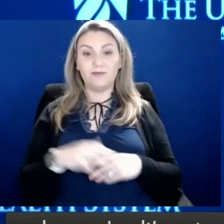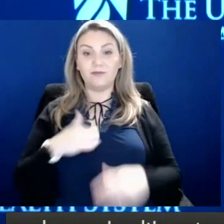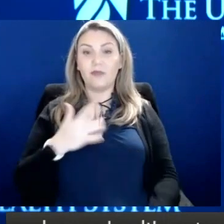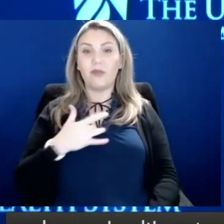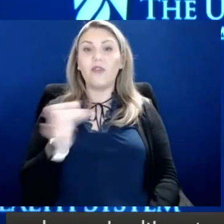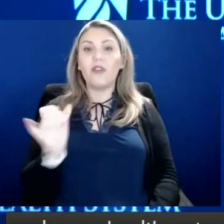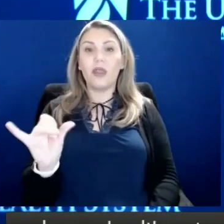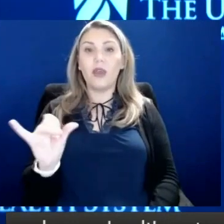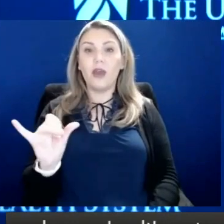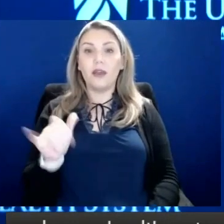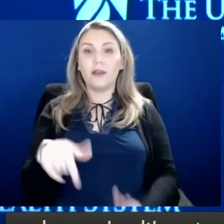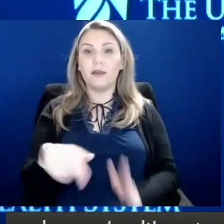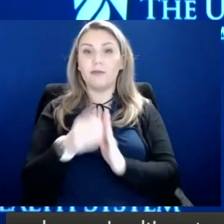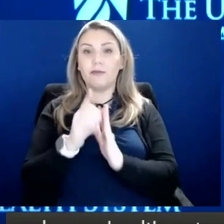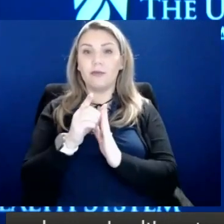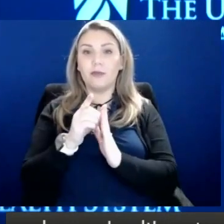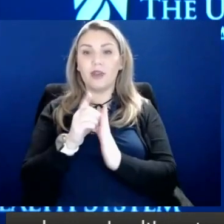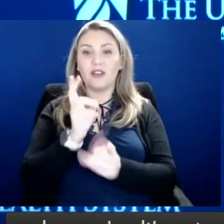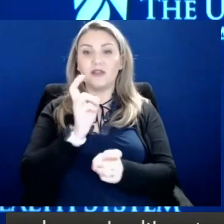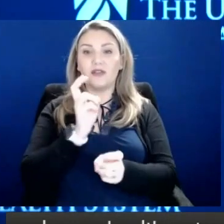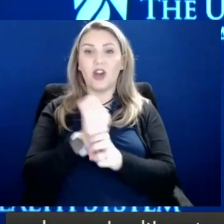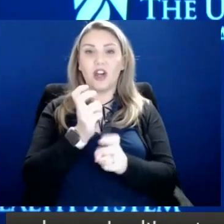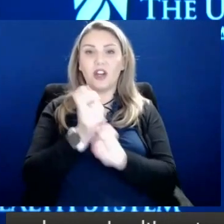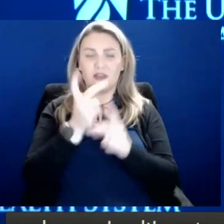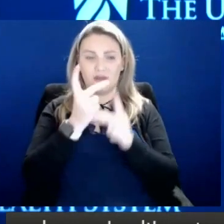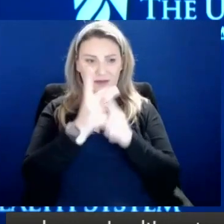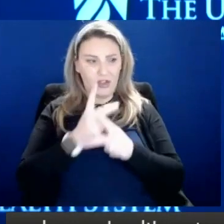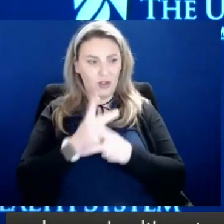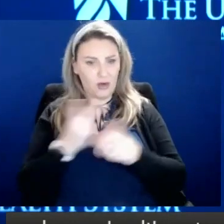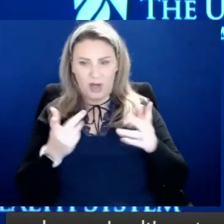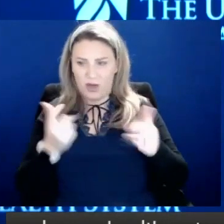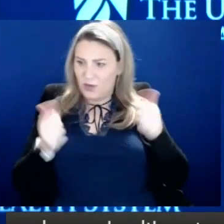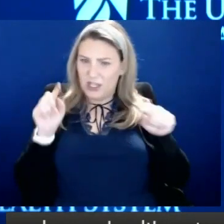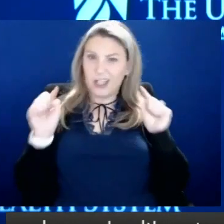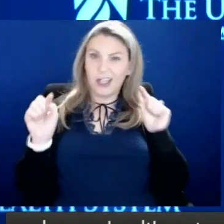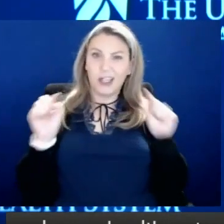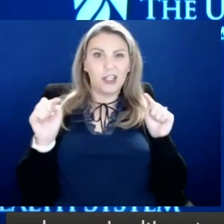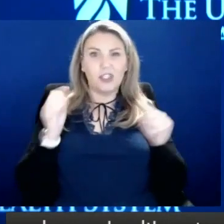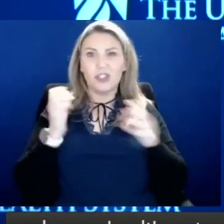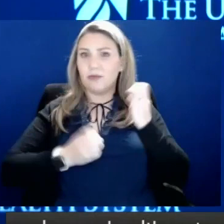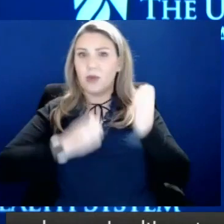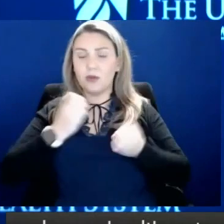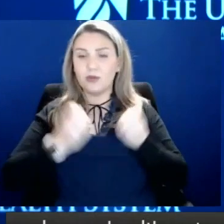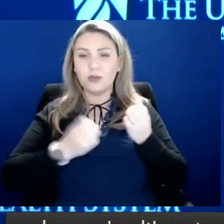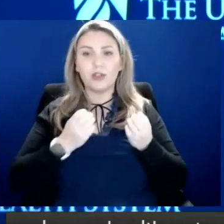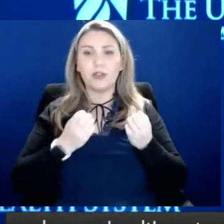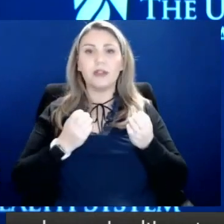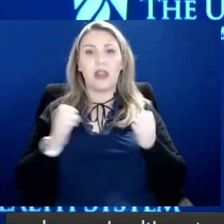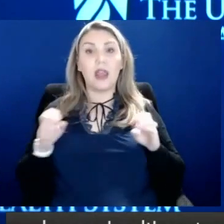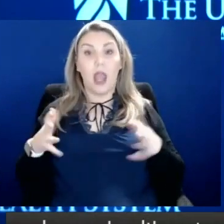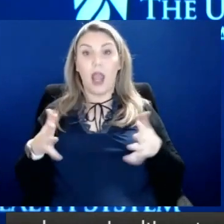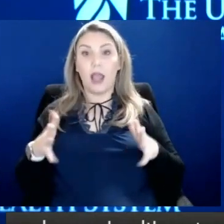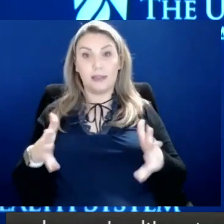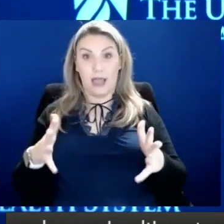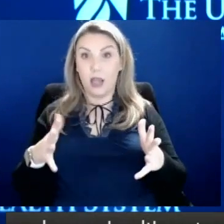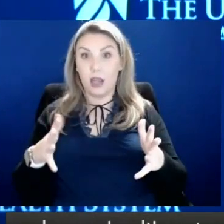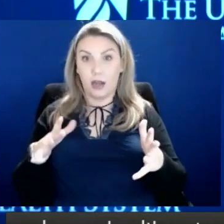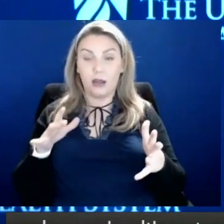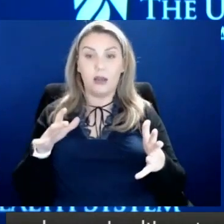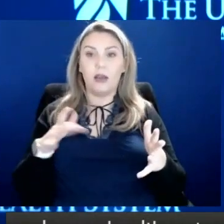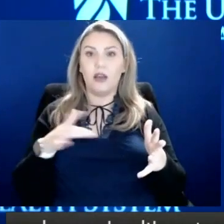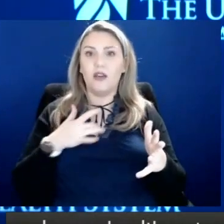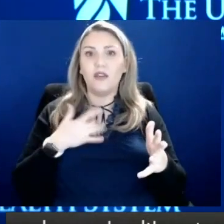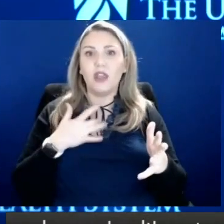hard to unscramble the egg of what the emotions are. It was the anxiety, though, of feeling kind of